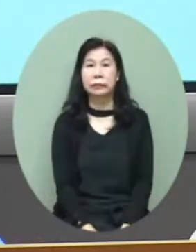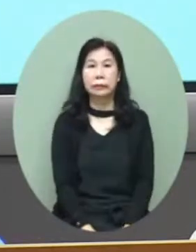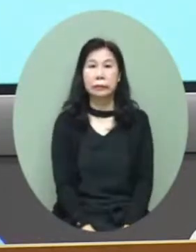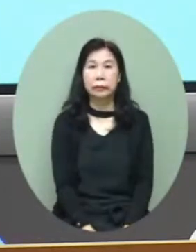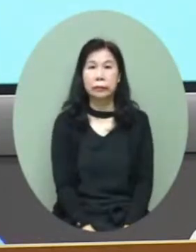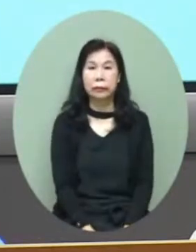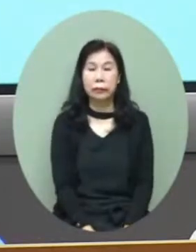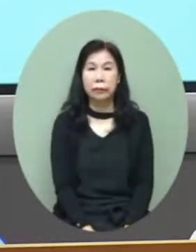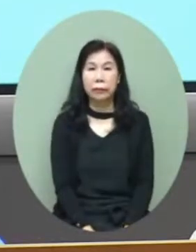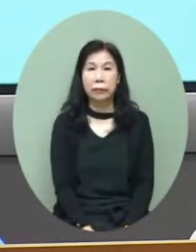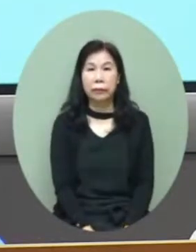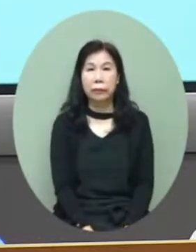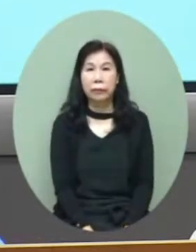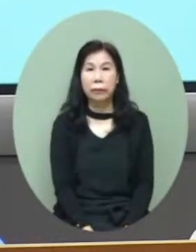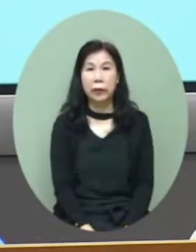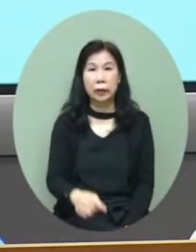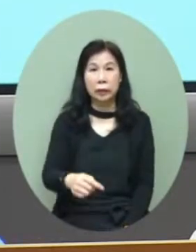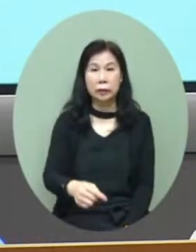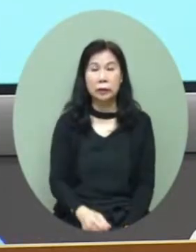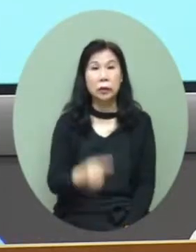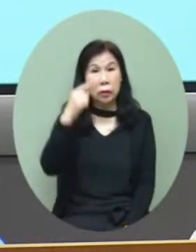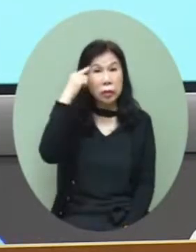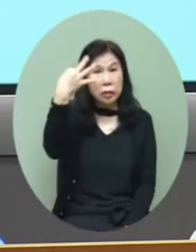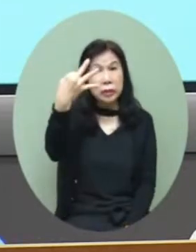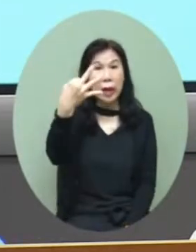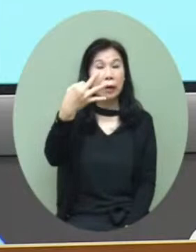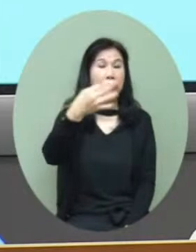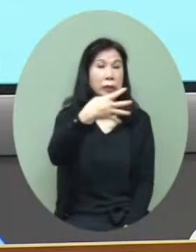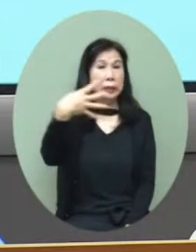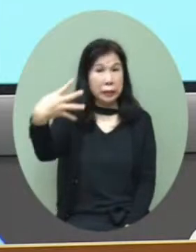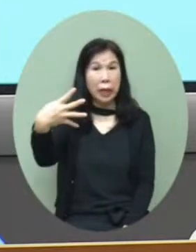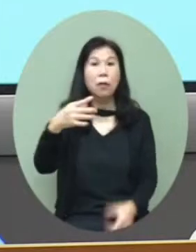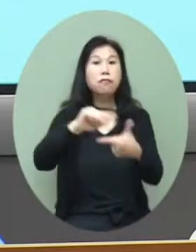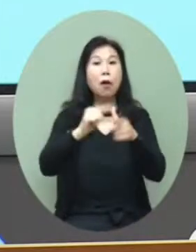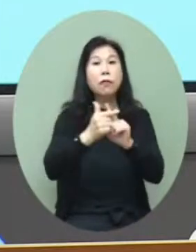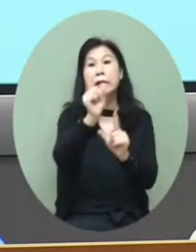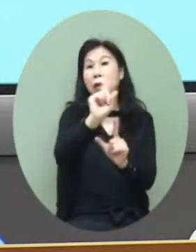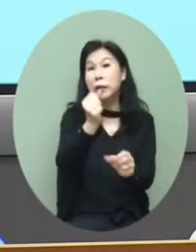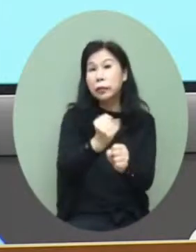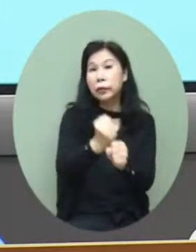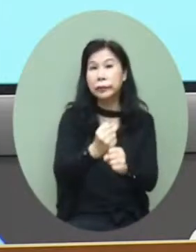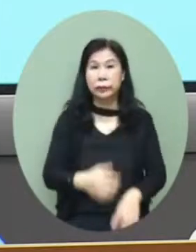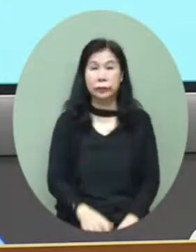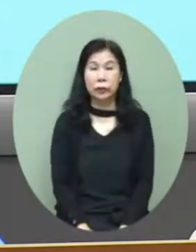quarantine hotel plus 4 days of home medical surveillance.